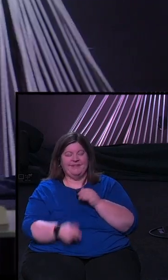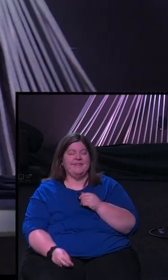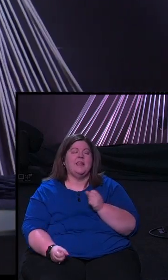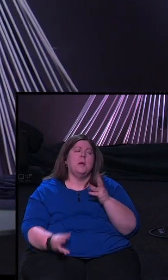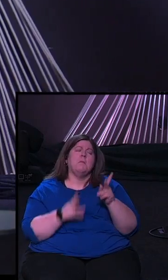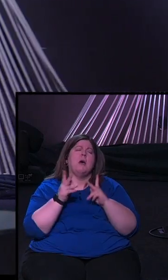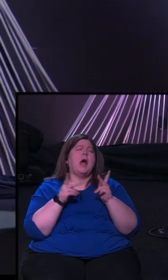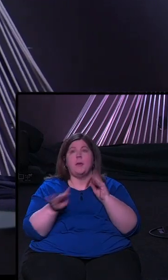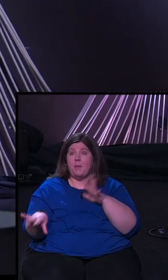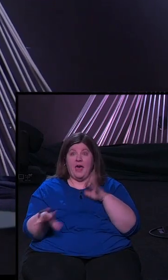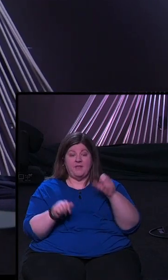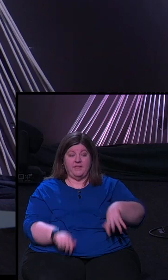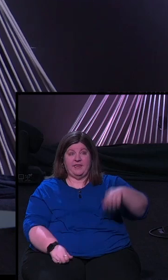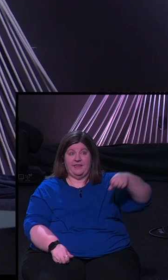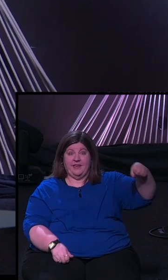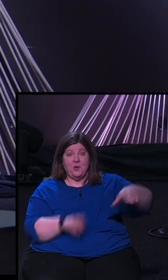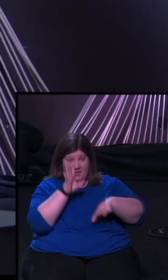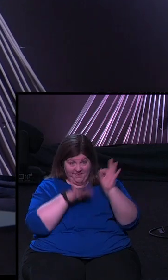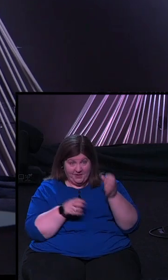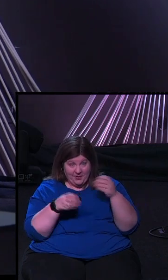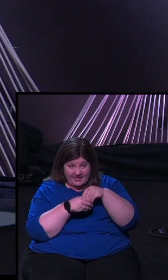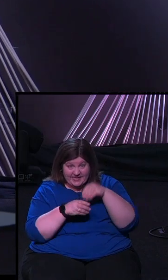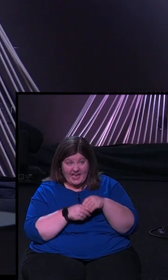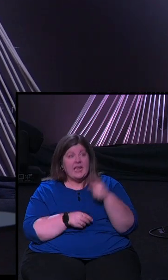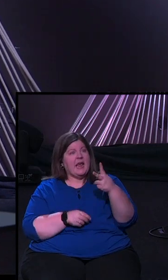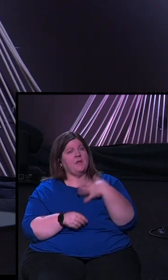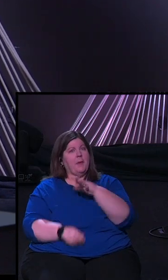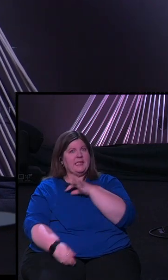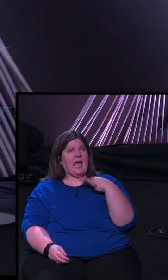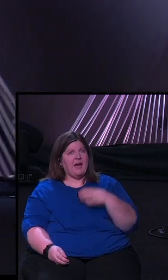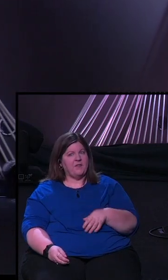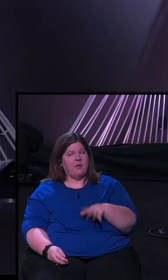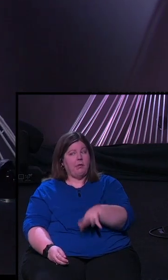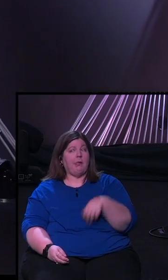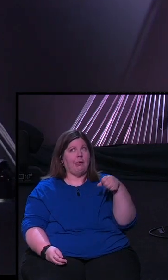people have walked away with this briefcase once they found out what was in it? And half of them were my staff.